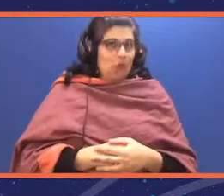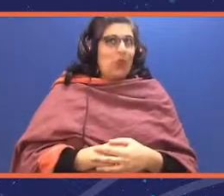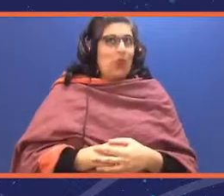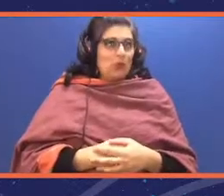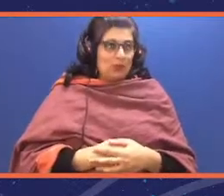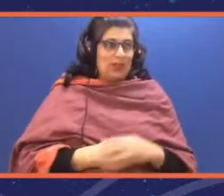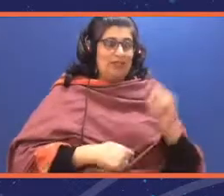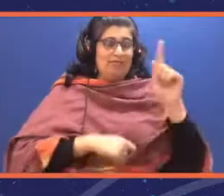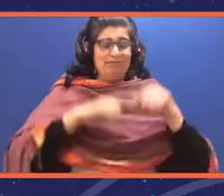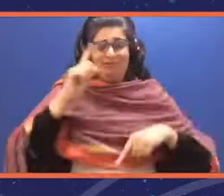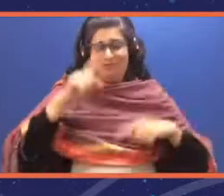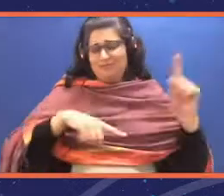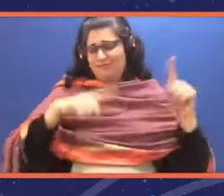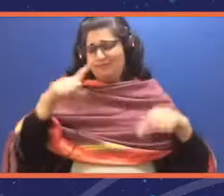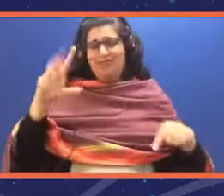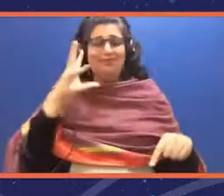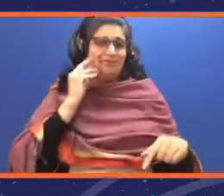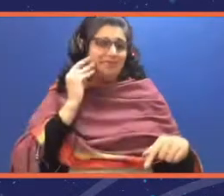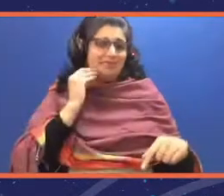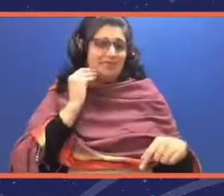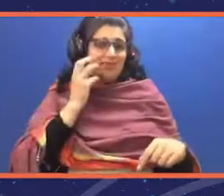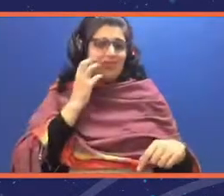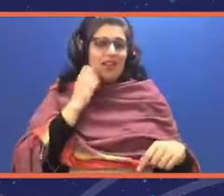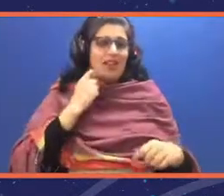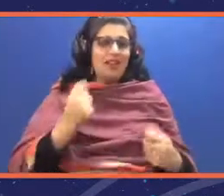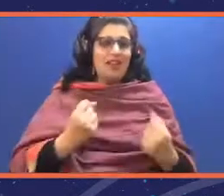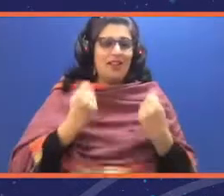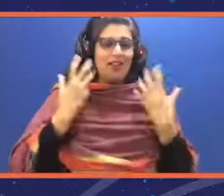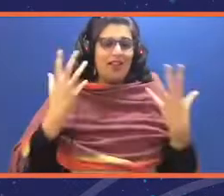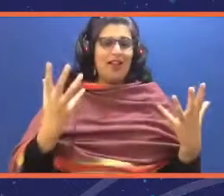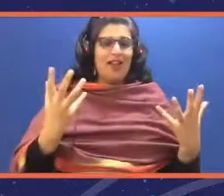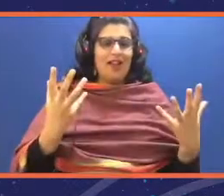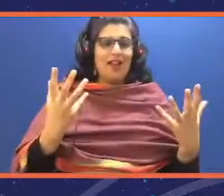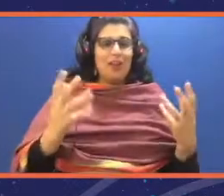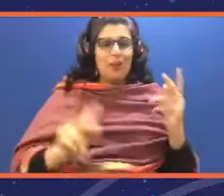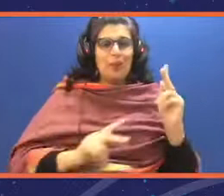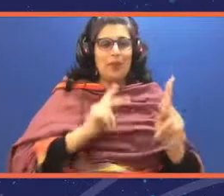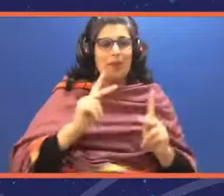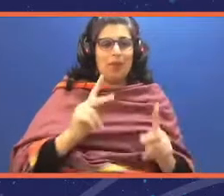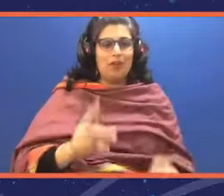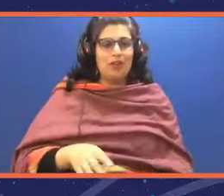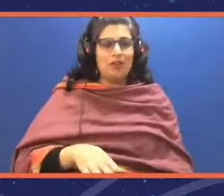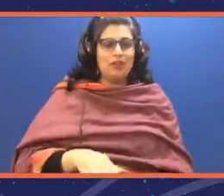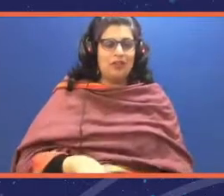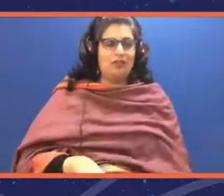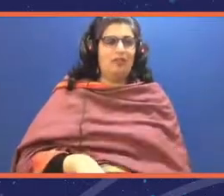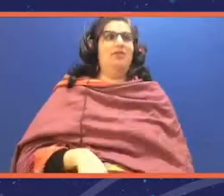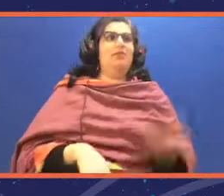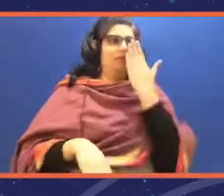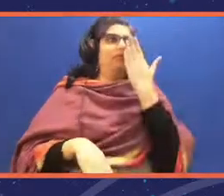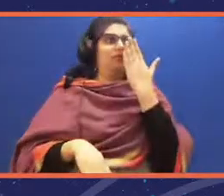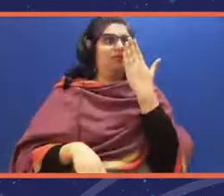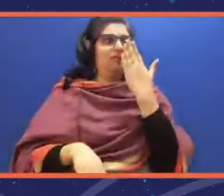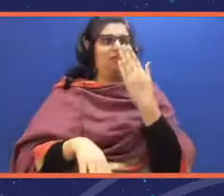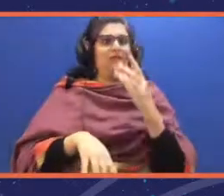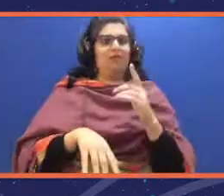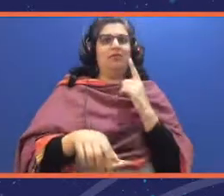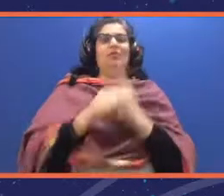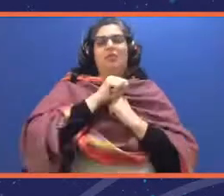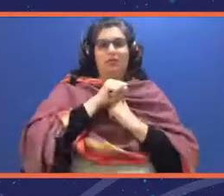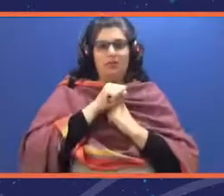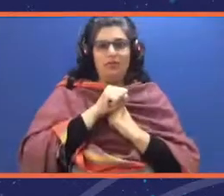interesting experiences. A lot of people had just were blindsided. A lot of people were just ready for